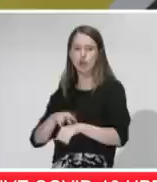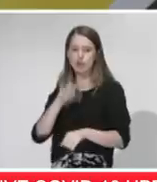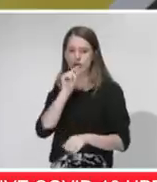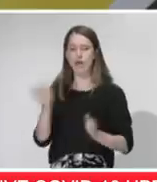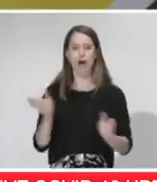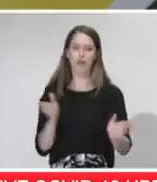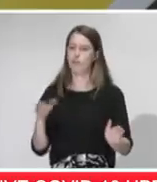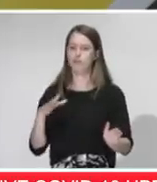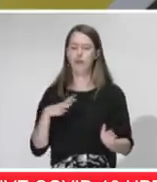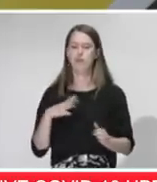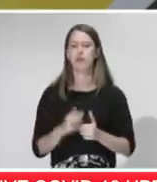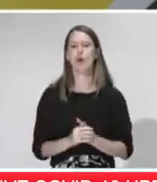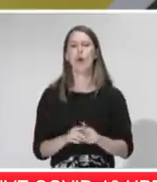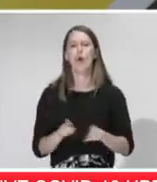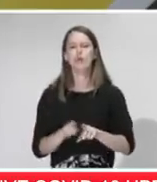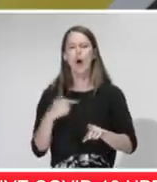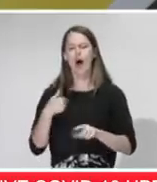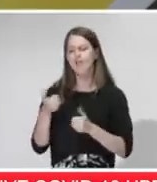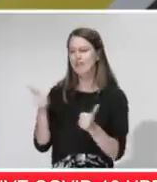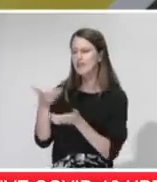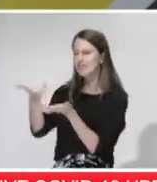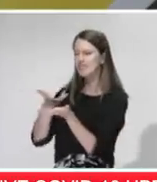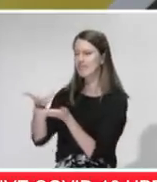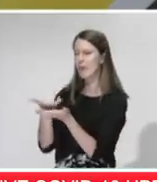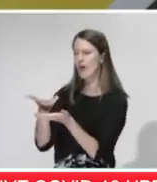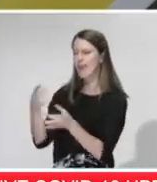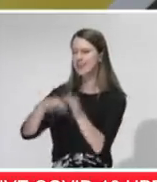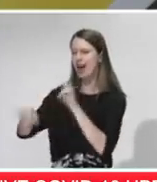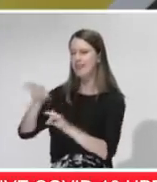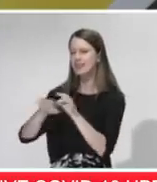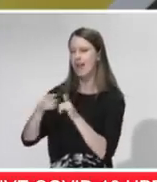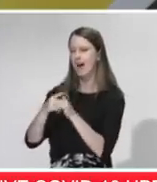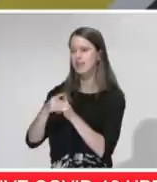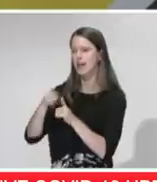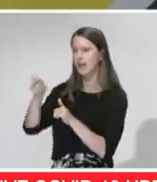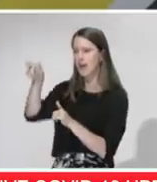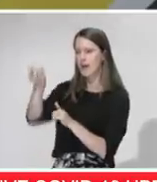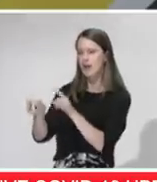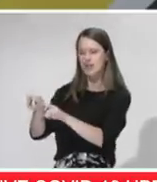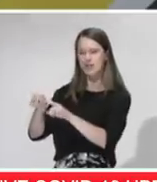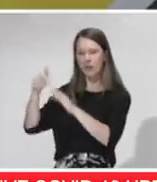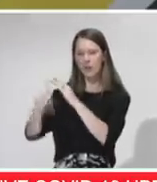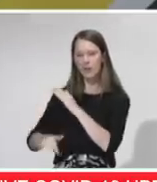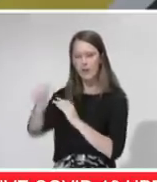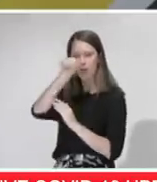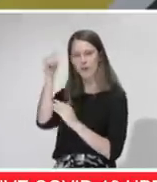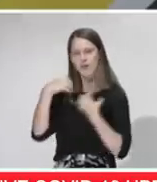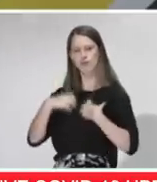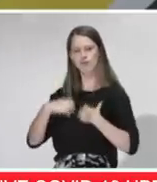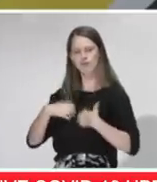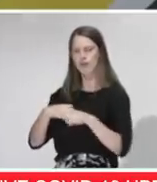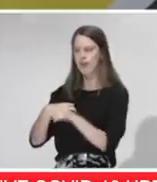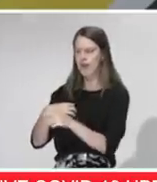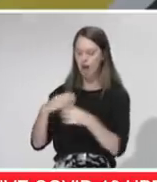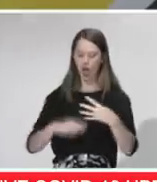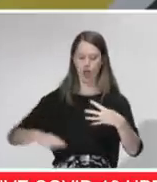The other thing that I think is happening here, and I checked this with our Chief Science Advisor, Dr Ian Town, who is a respiratory physician, is of course with the